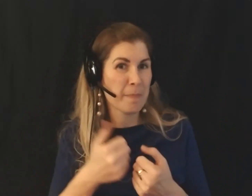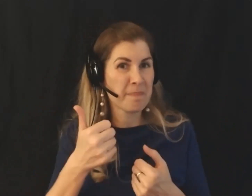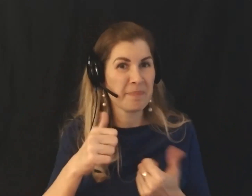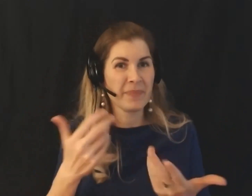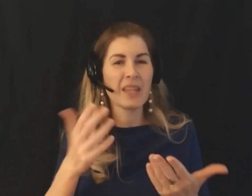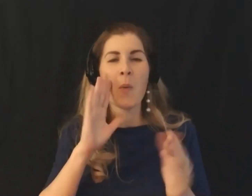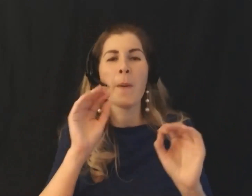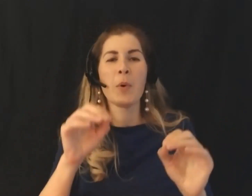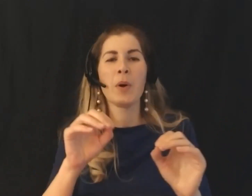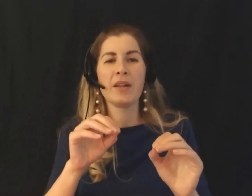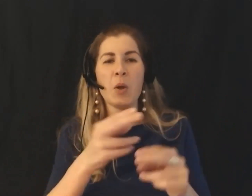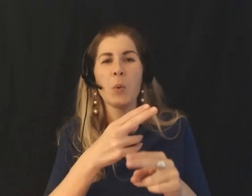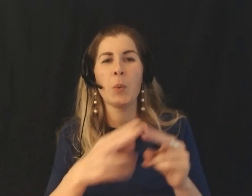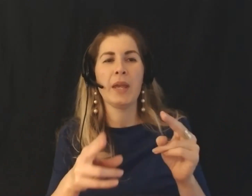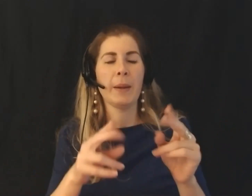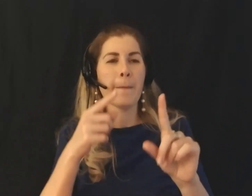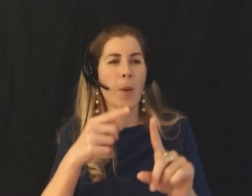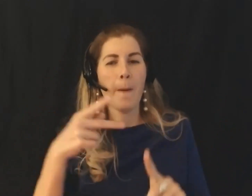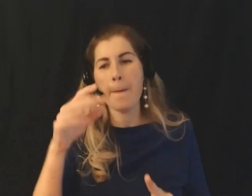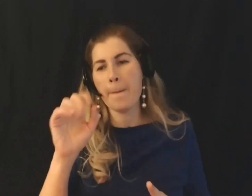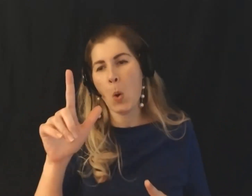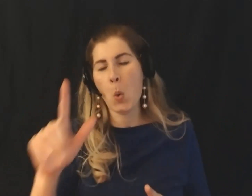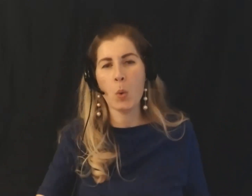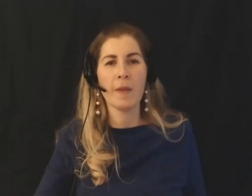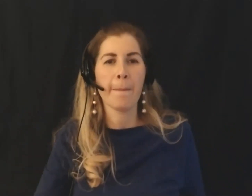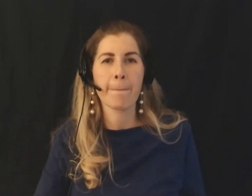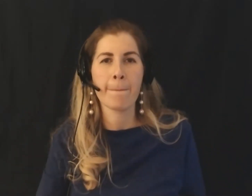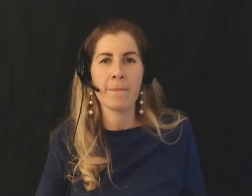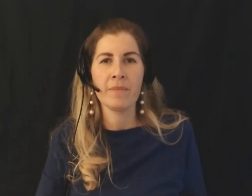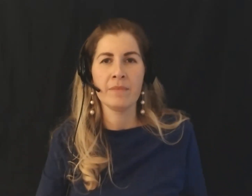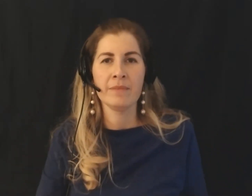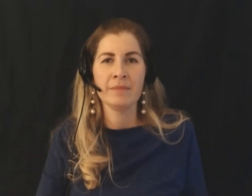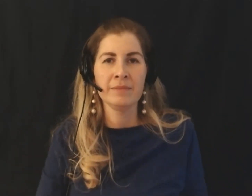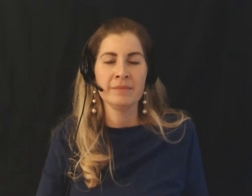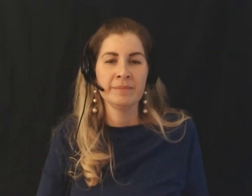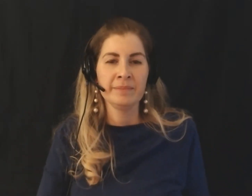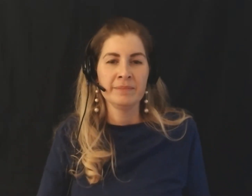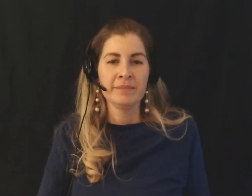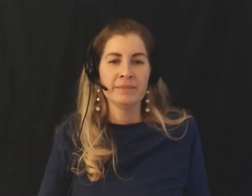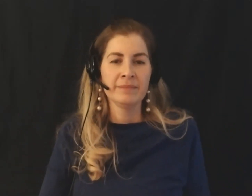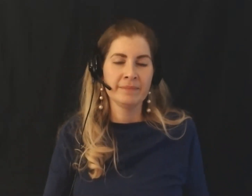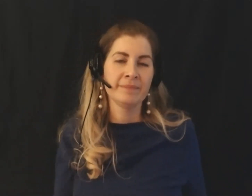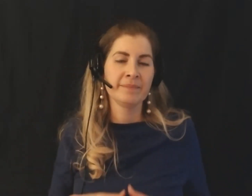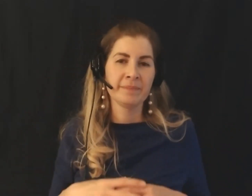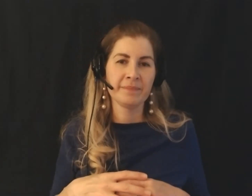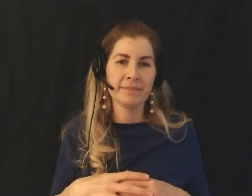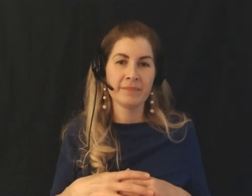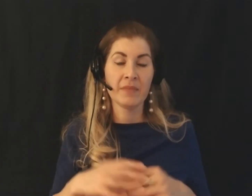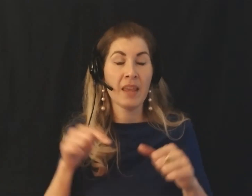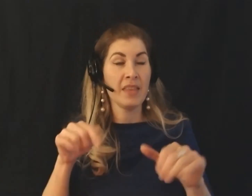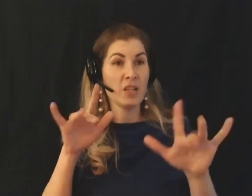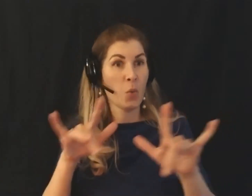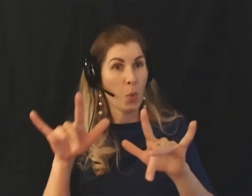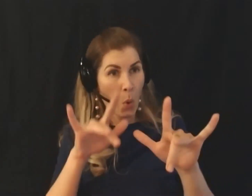going to post a quick poll. Please take a moment to answer the 3 questions. And recordings of this workshop